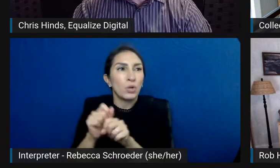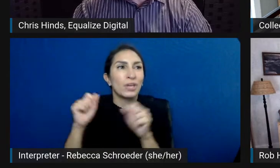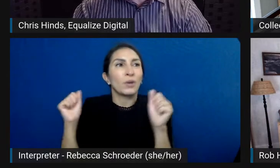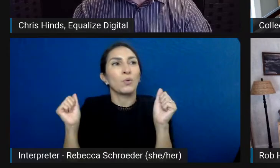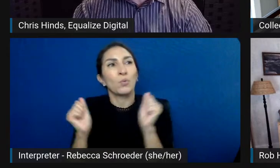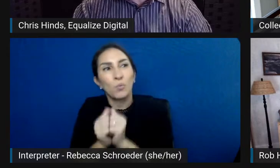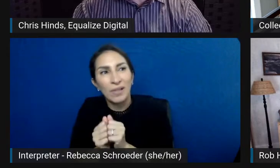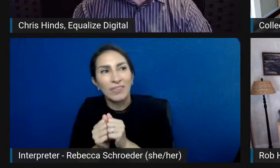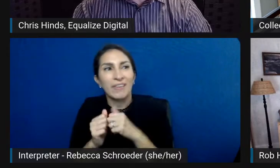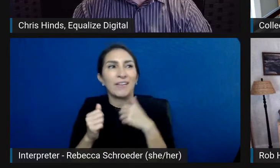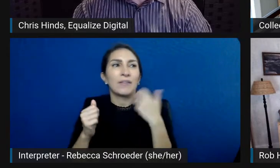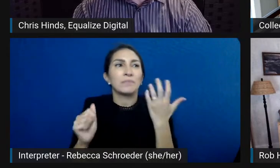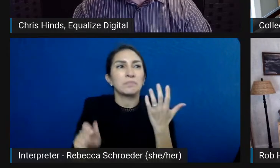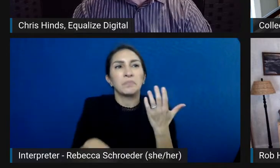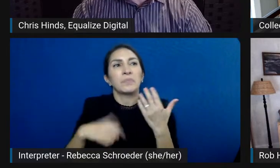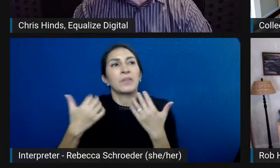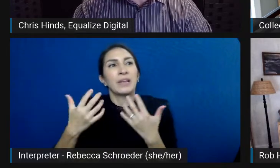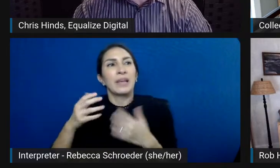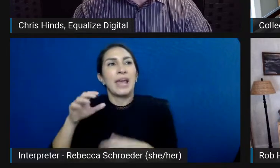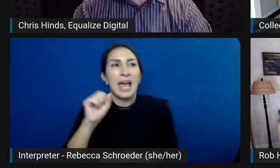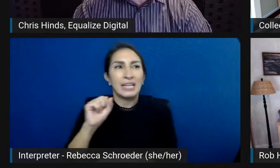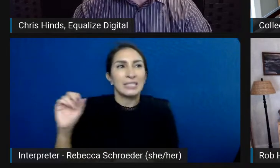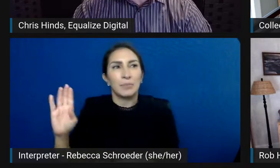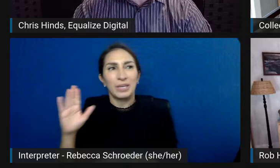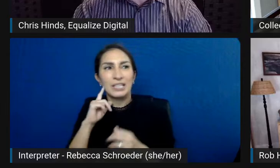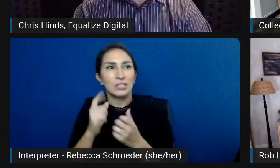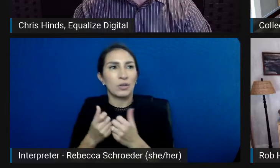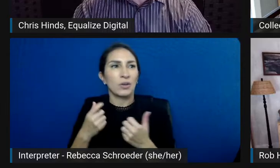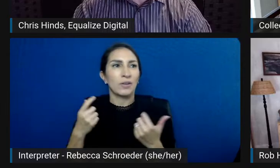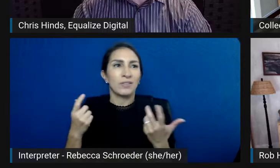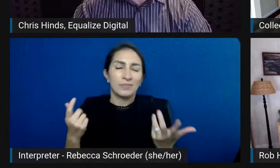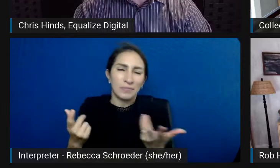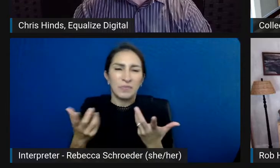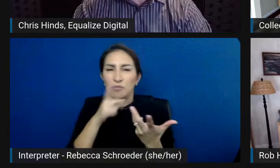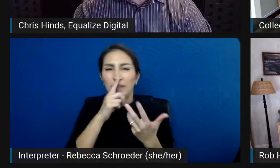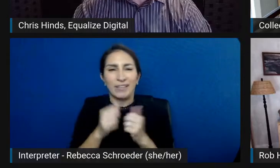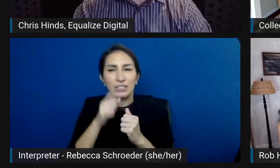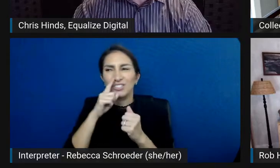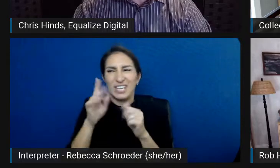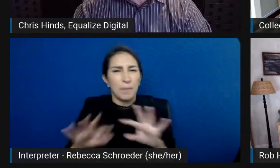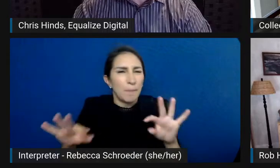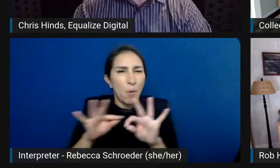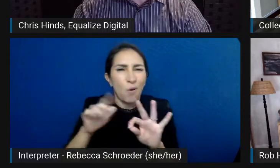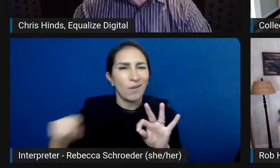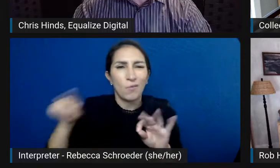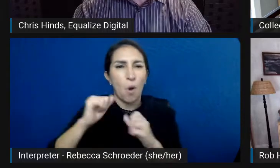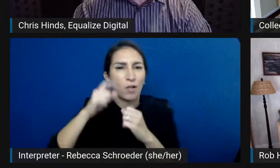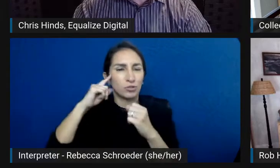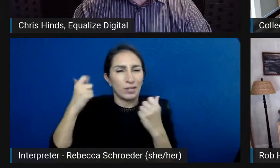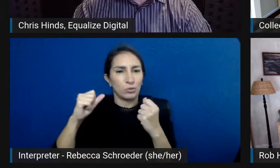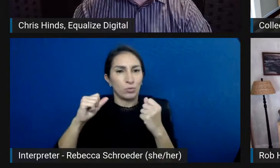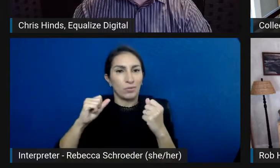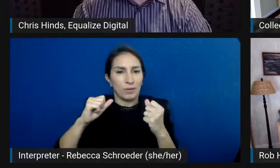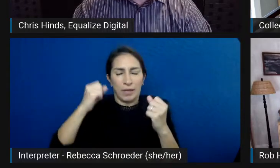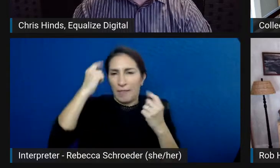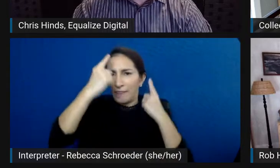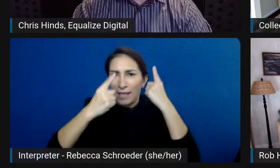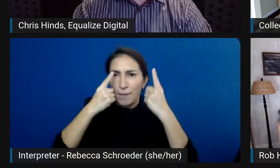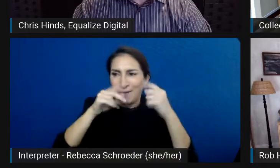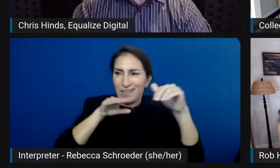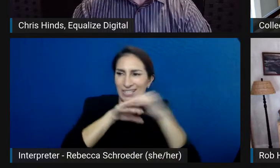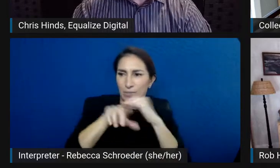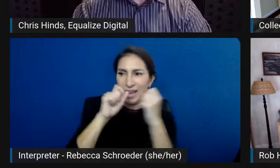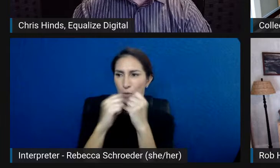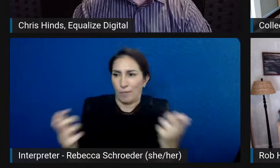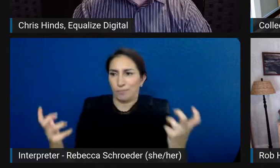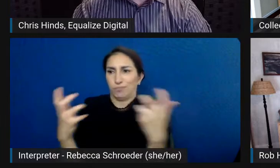it is for me, But I would just go back to just try to tie it to their goals in whatever way you can. Colleen, I know we talked a bit about SEO